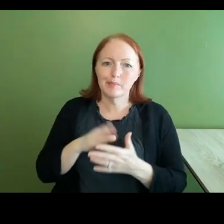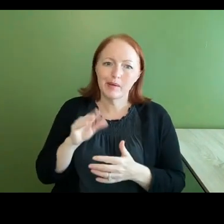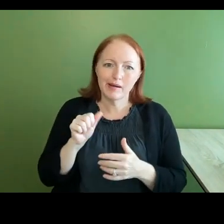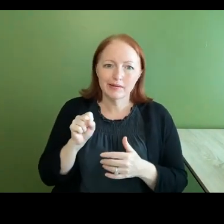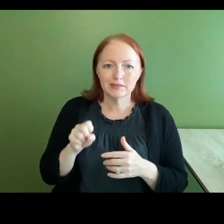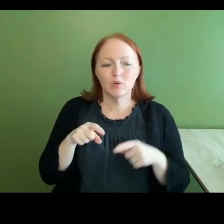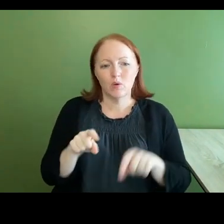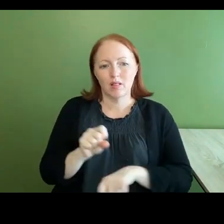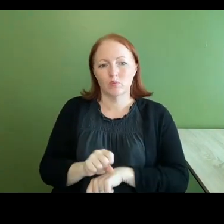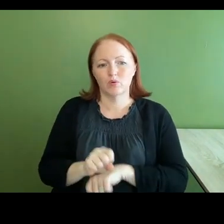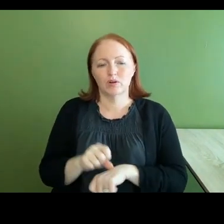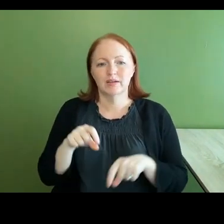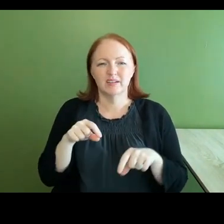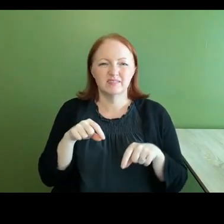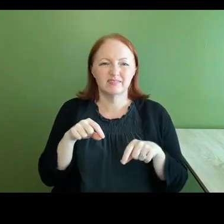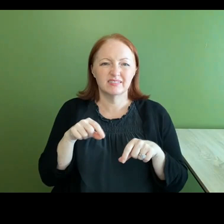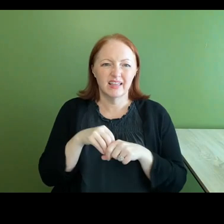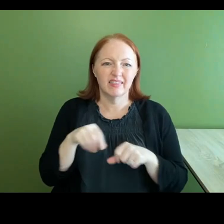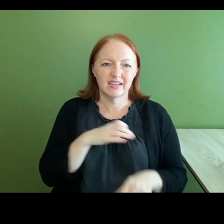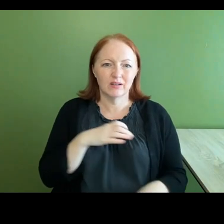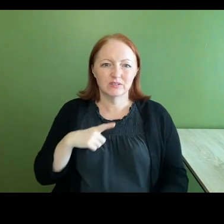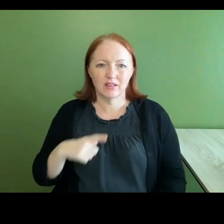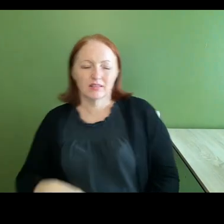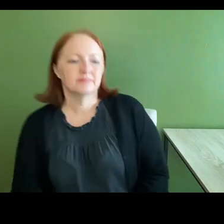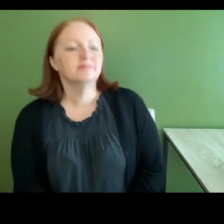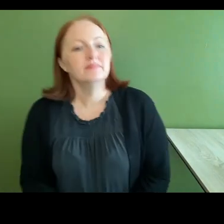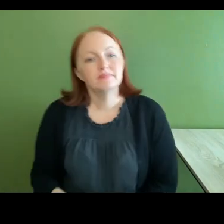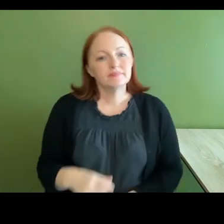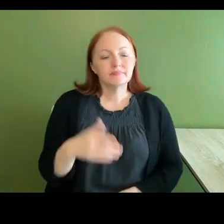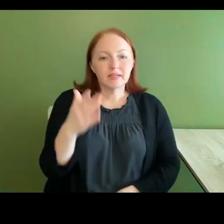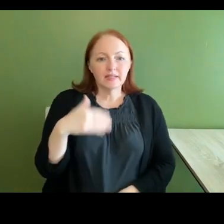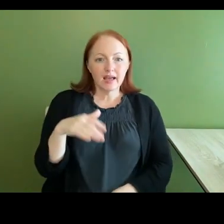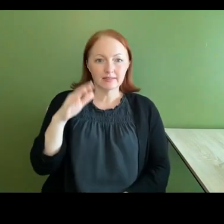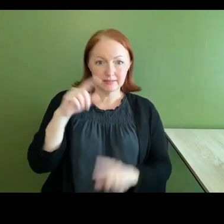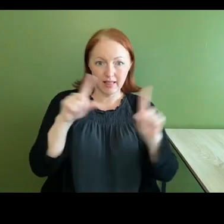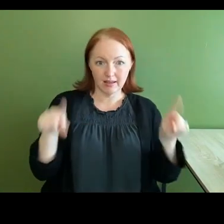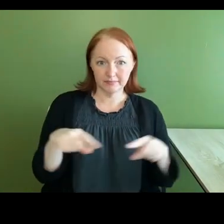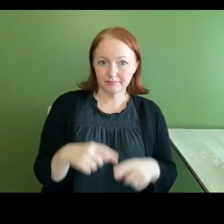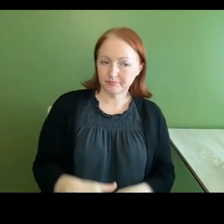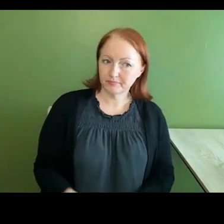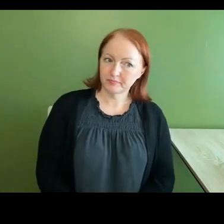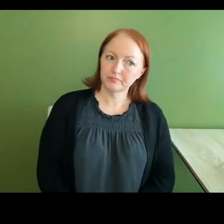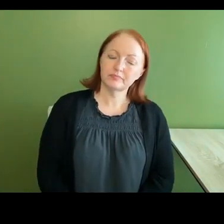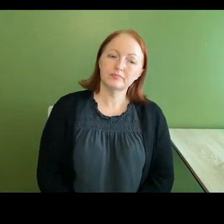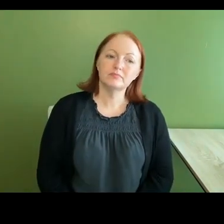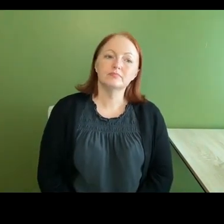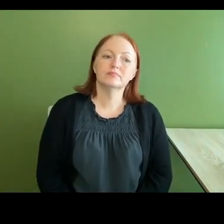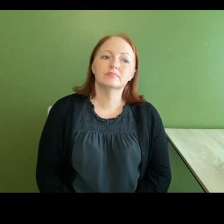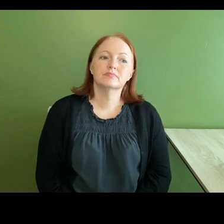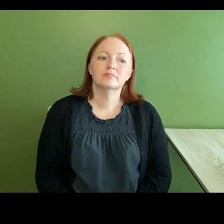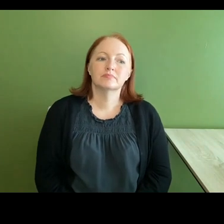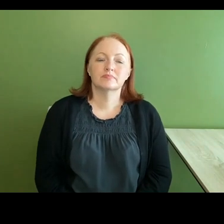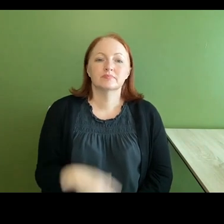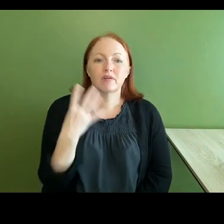the work of this council. Next slide, please. And the last 2 principles that we